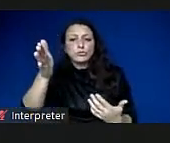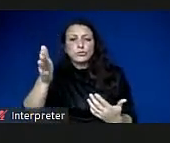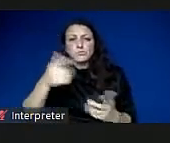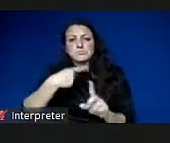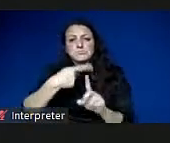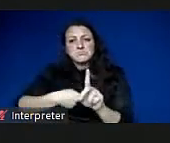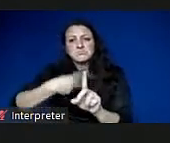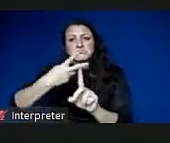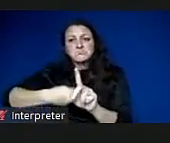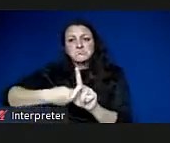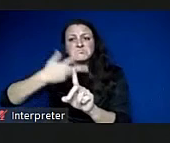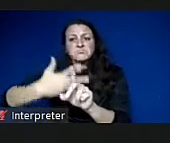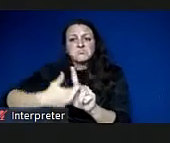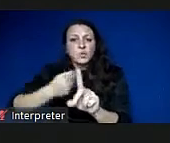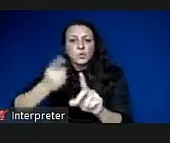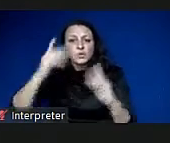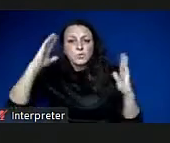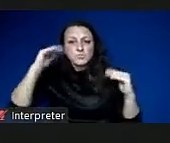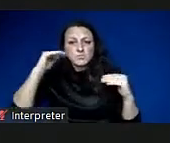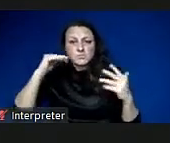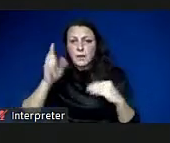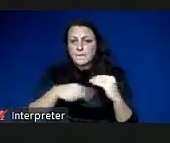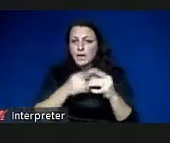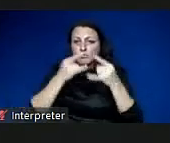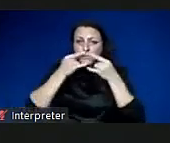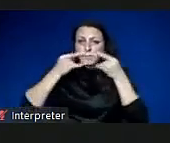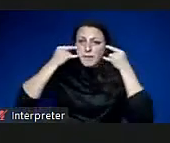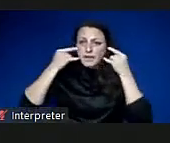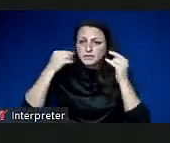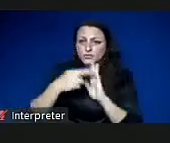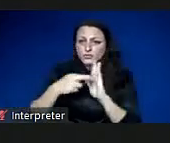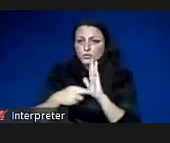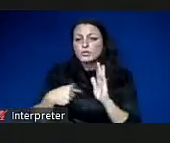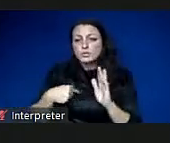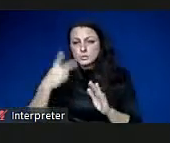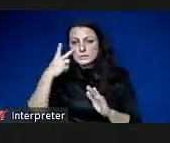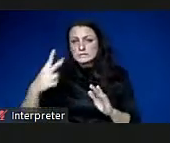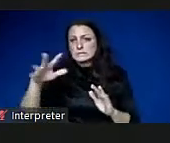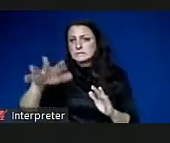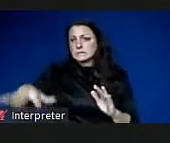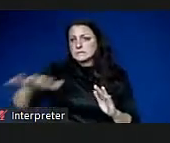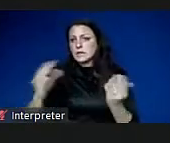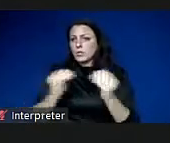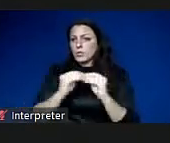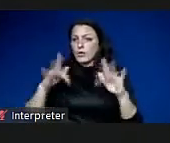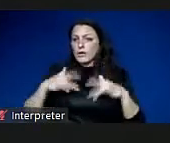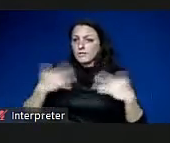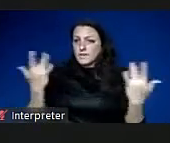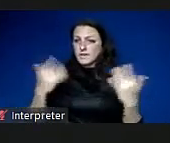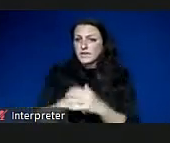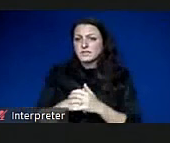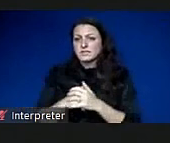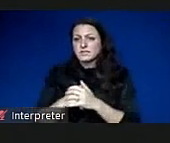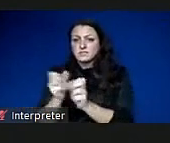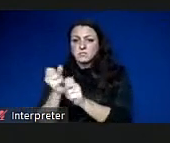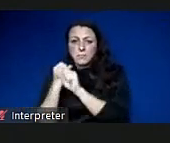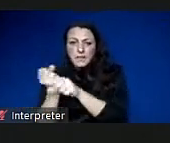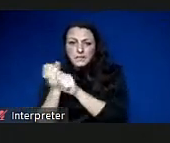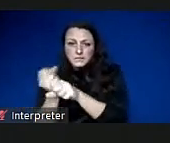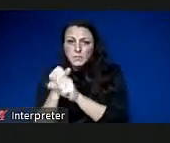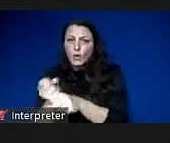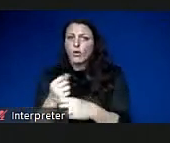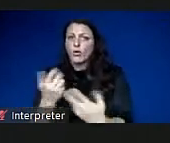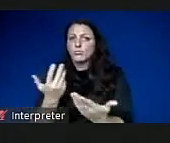like in terms of mask guidance? We're seeing, more events, ball games, concerts